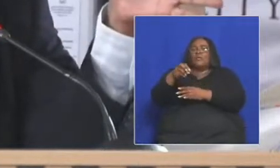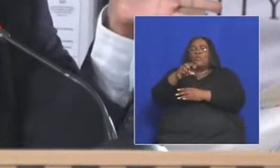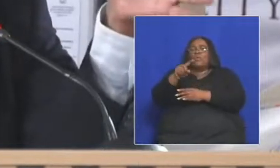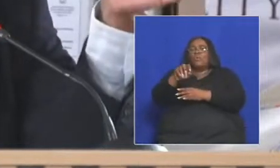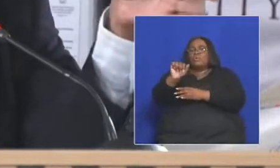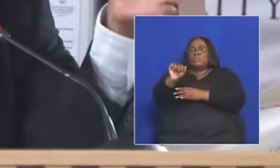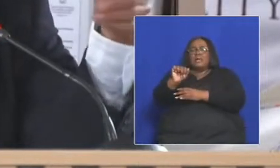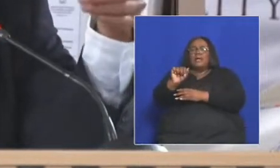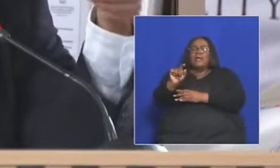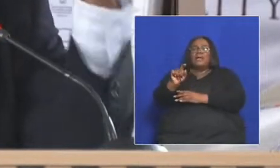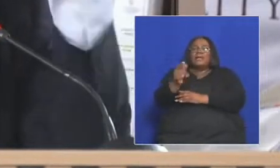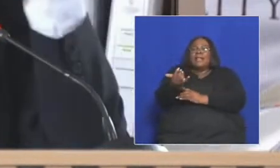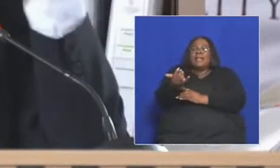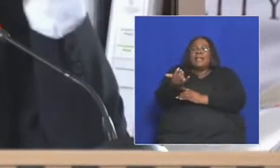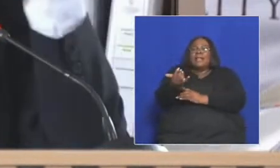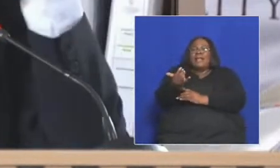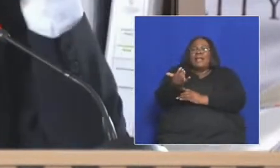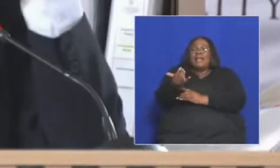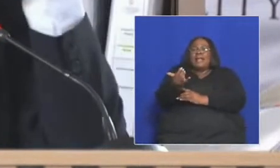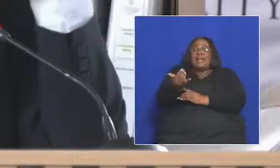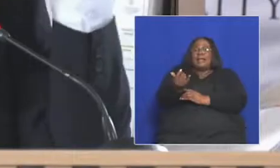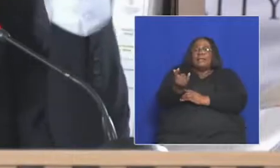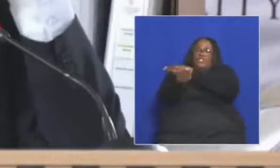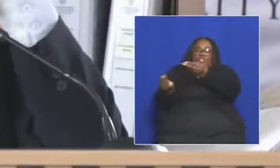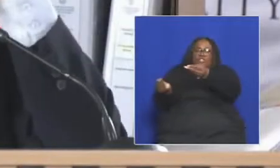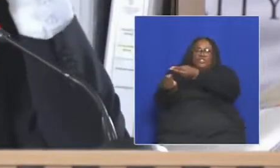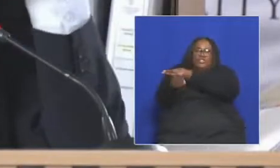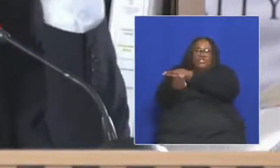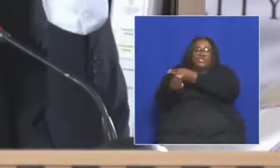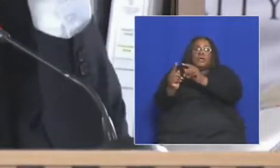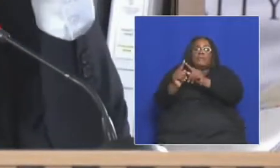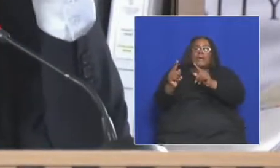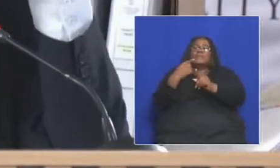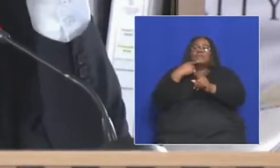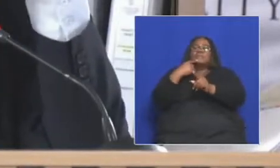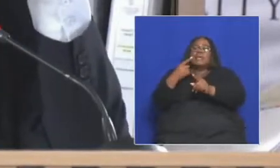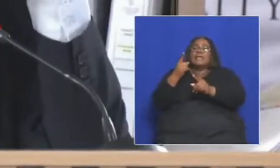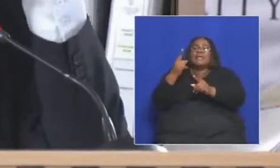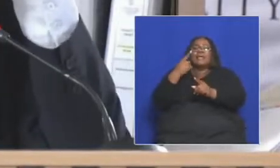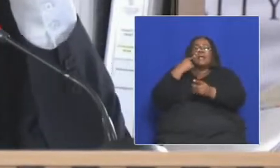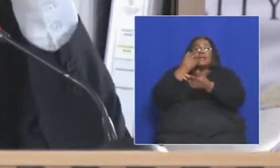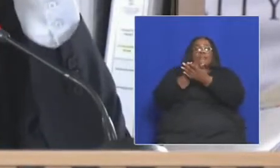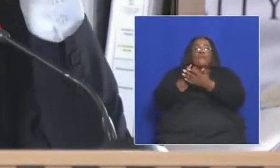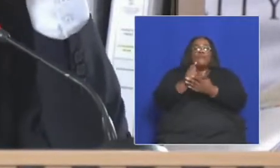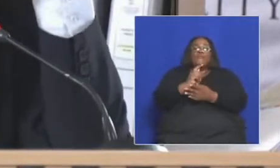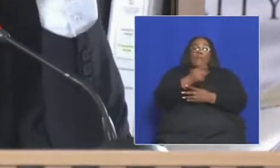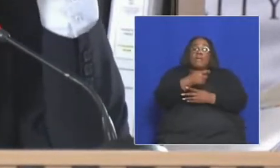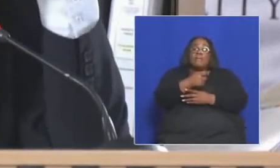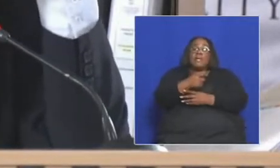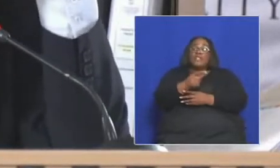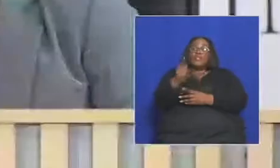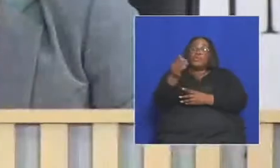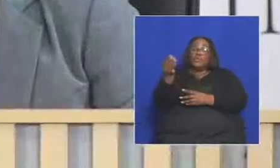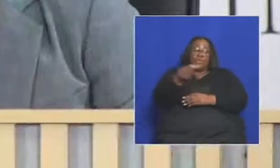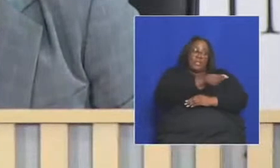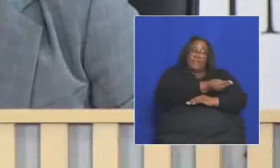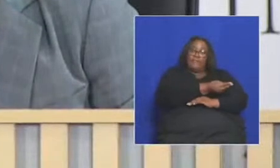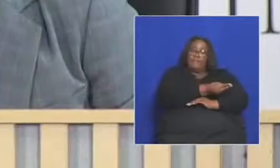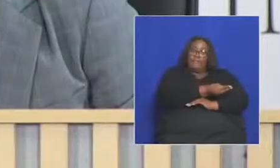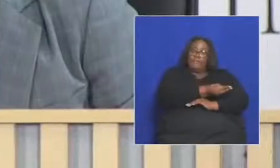two of them. And then you said you forwarded the proof of payment to Msibi. That's your testimony.